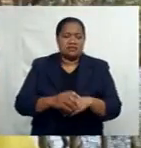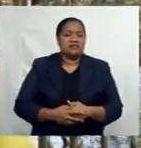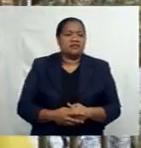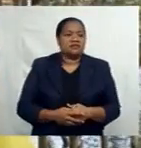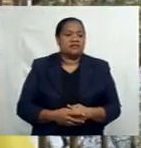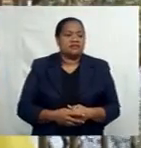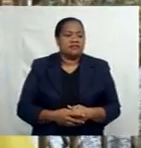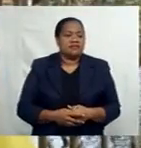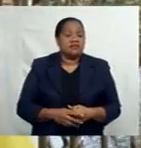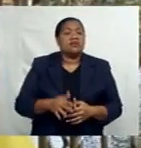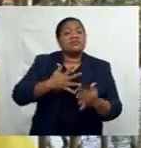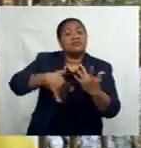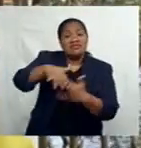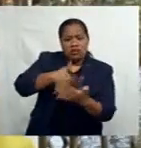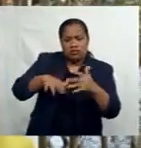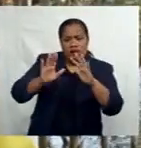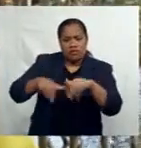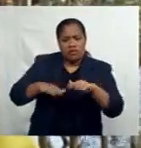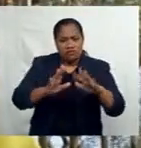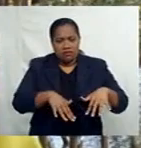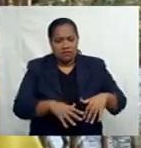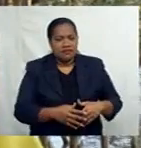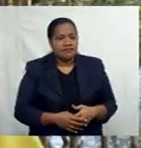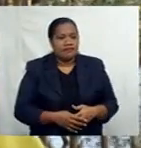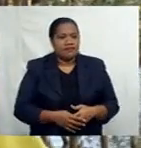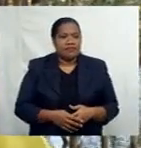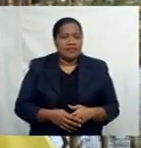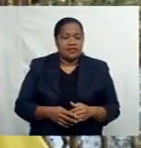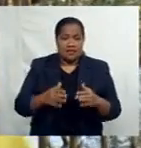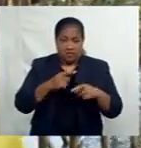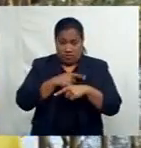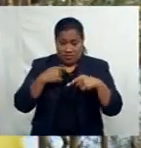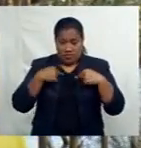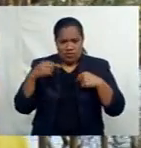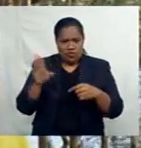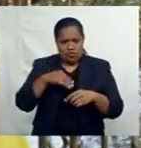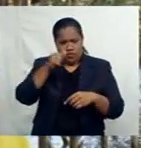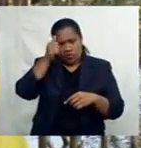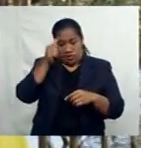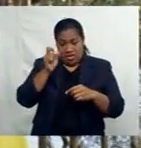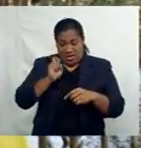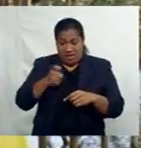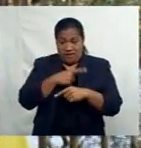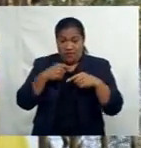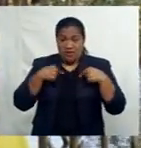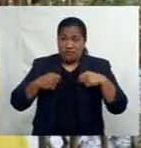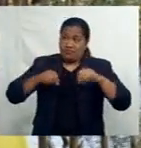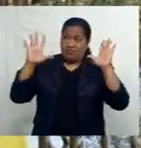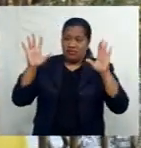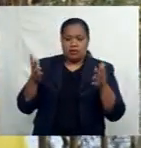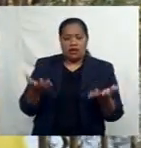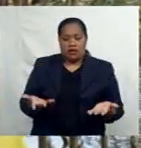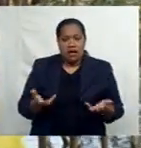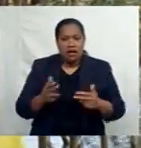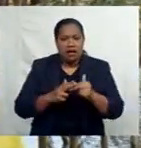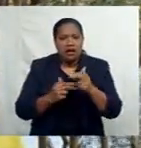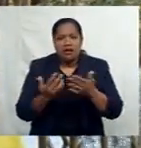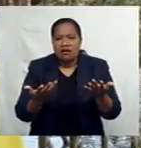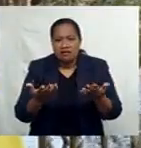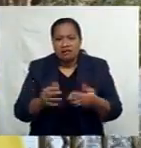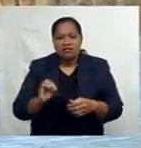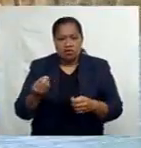The villagers are not going to give up or stop building because we all know that this bridge benefits everyone in the three